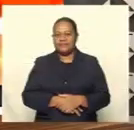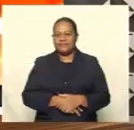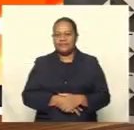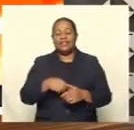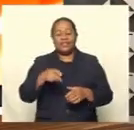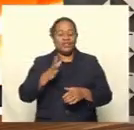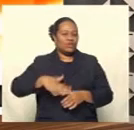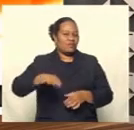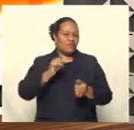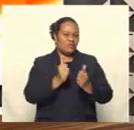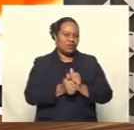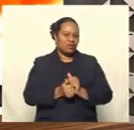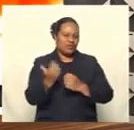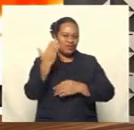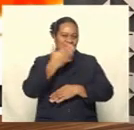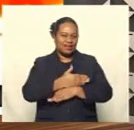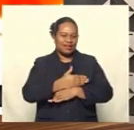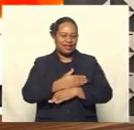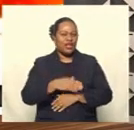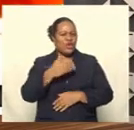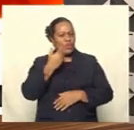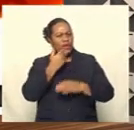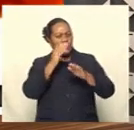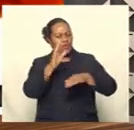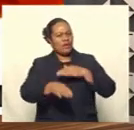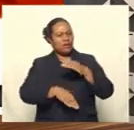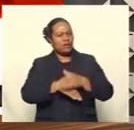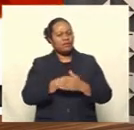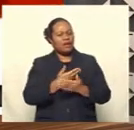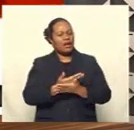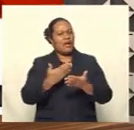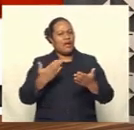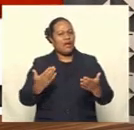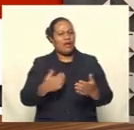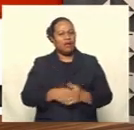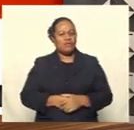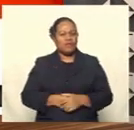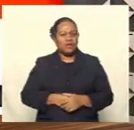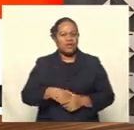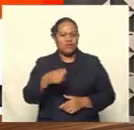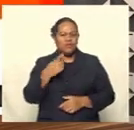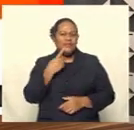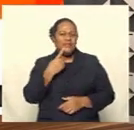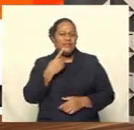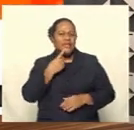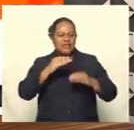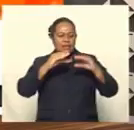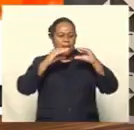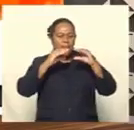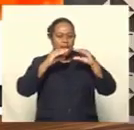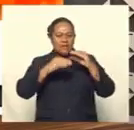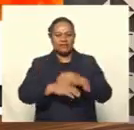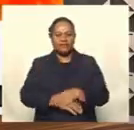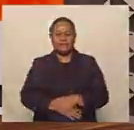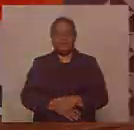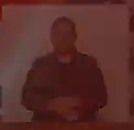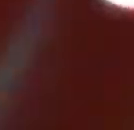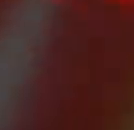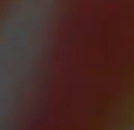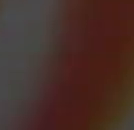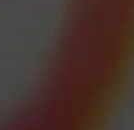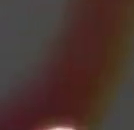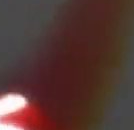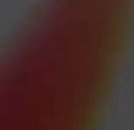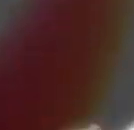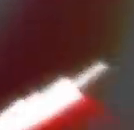That's it from Sports Tonight. Coming up in Weird and Wonderful, how to get paid tasting burgers. Find out more after the break.